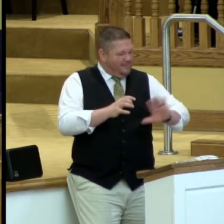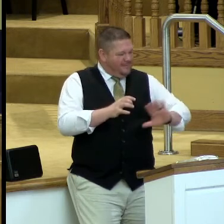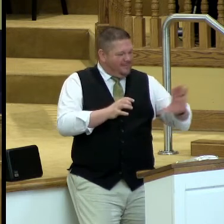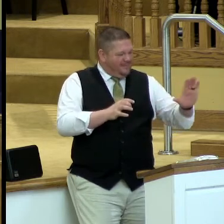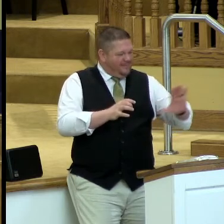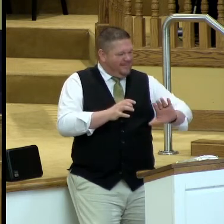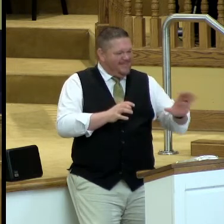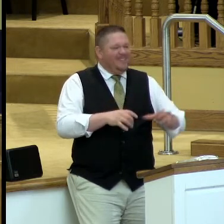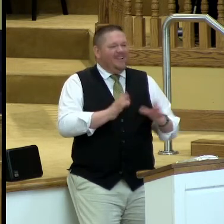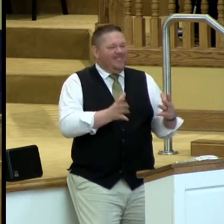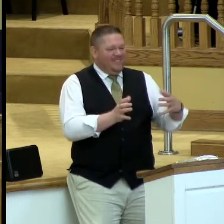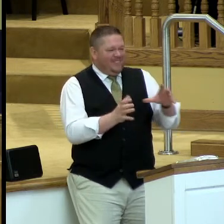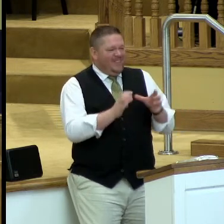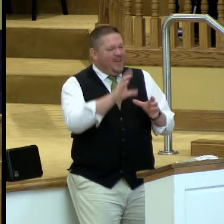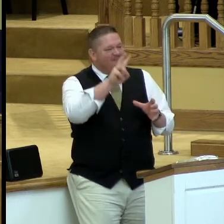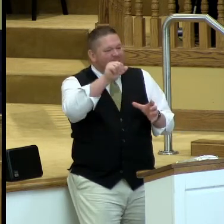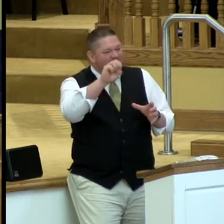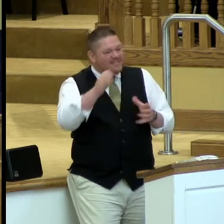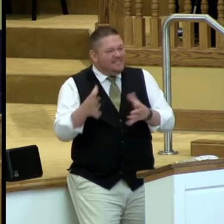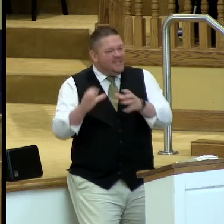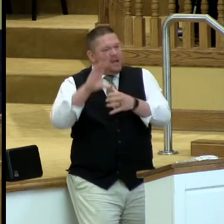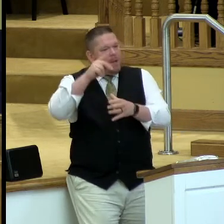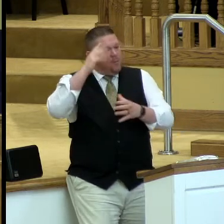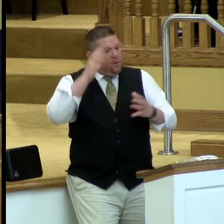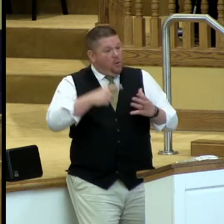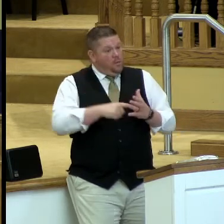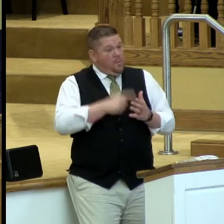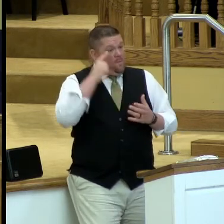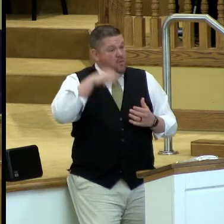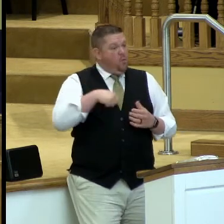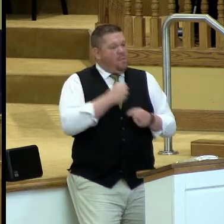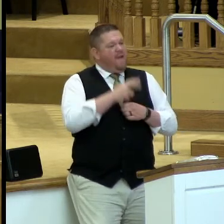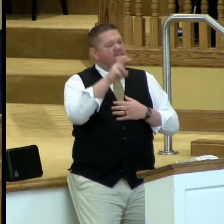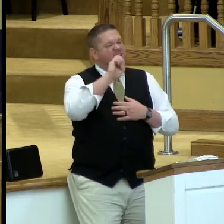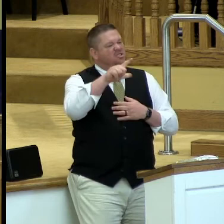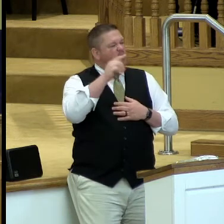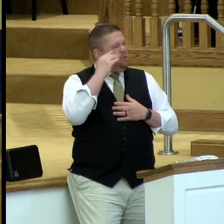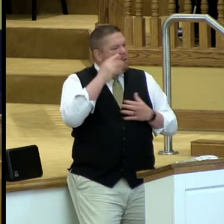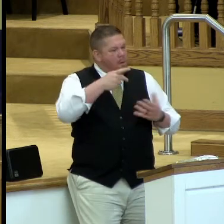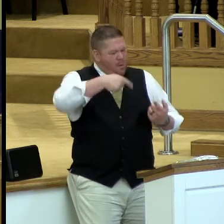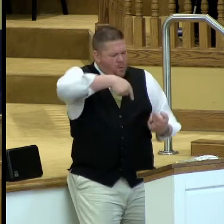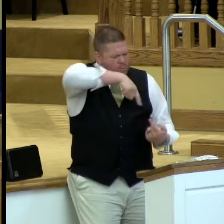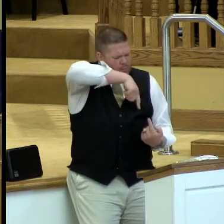vases, cups. For the sake of the message, we're going to say vessels.